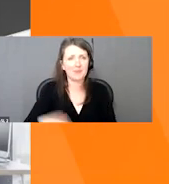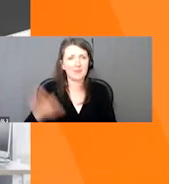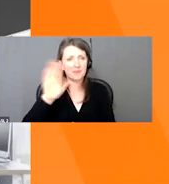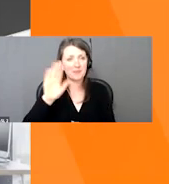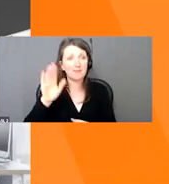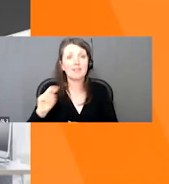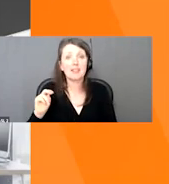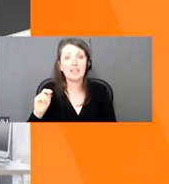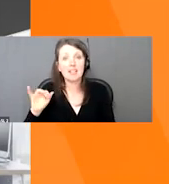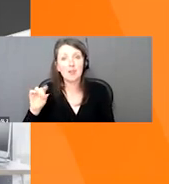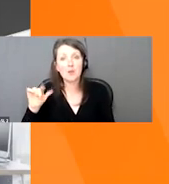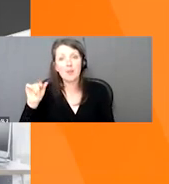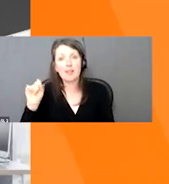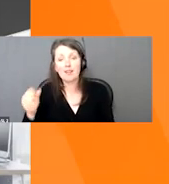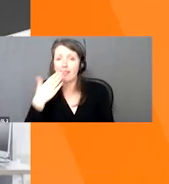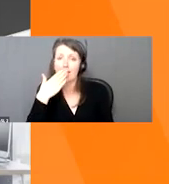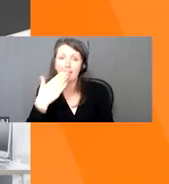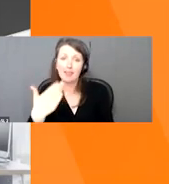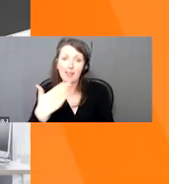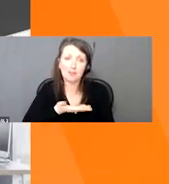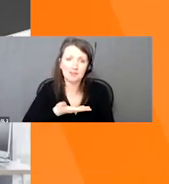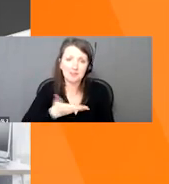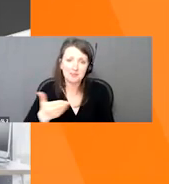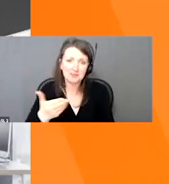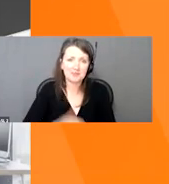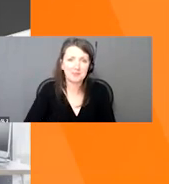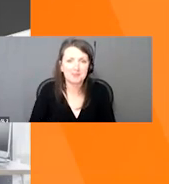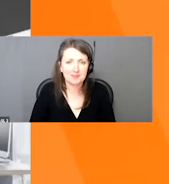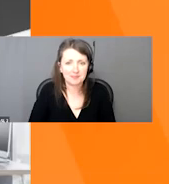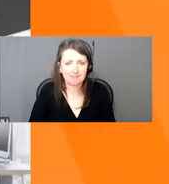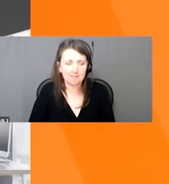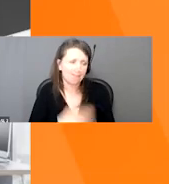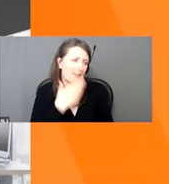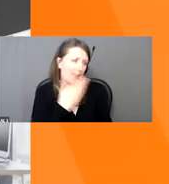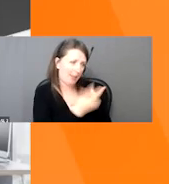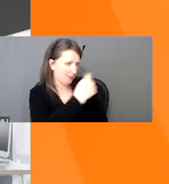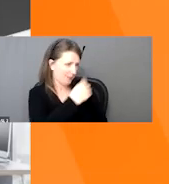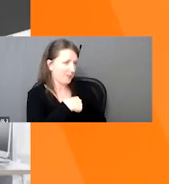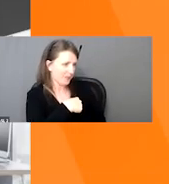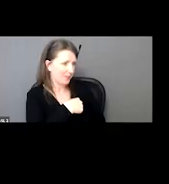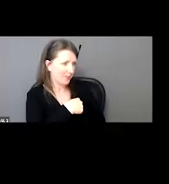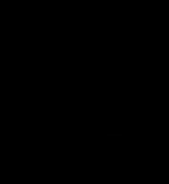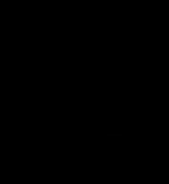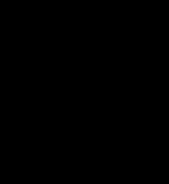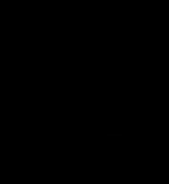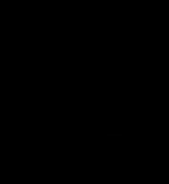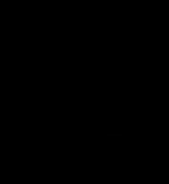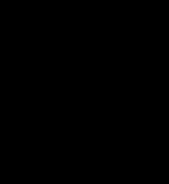having me. Yeah, thank you very much for coming. See you soon.